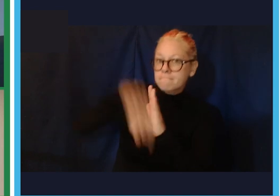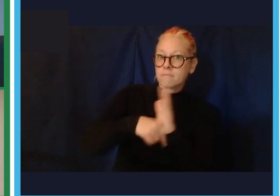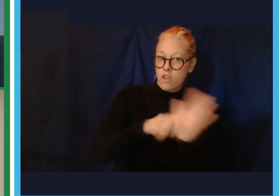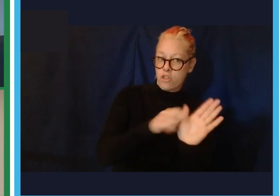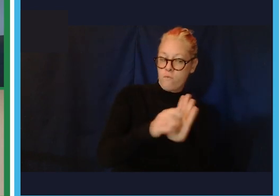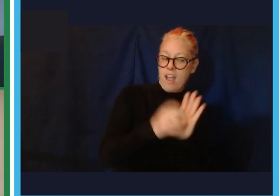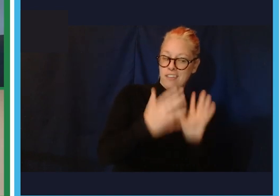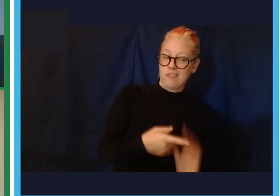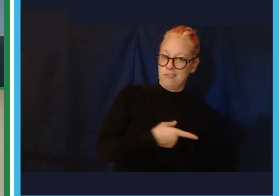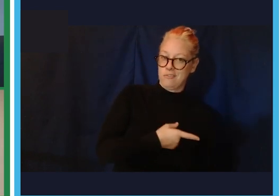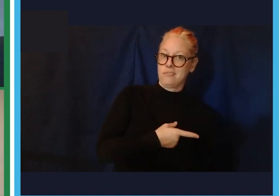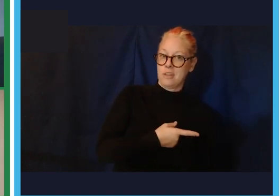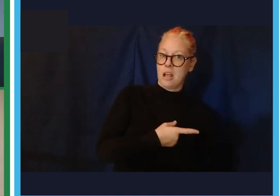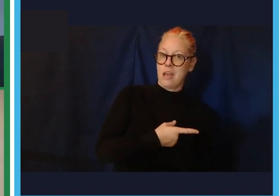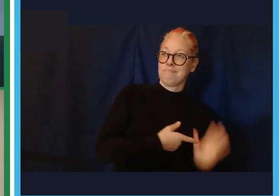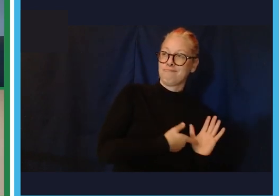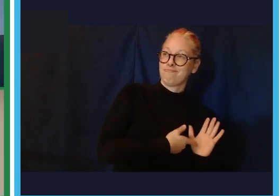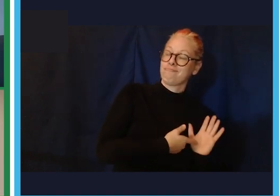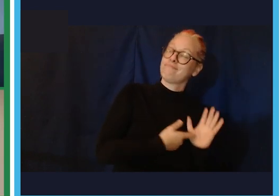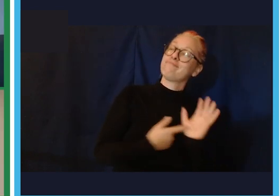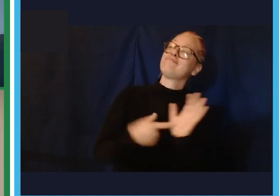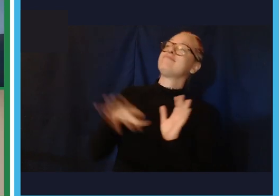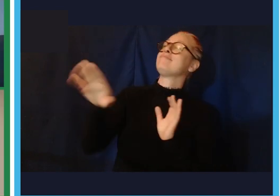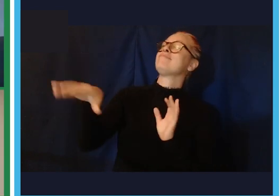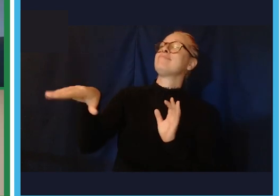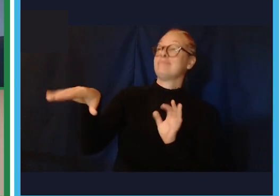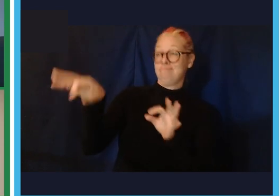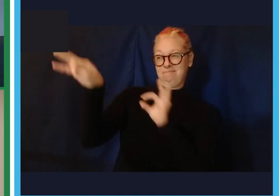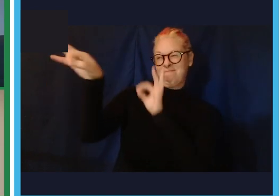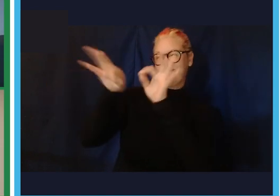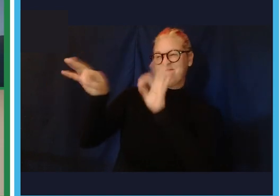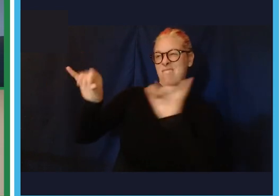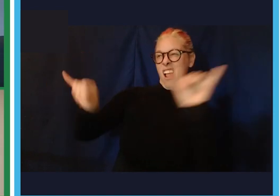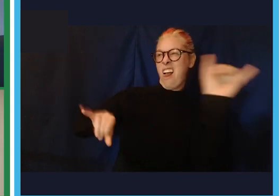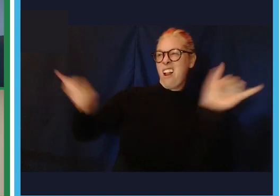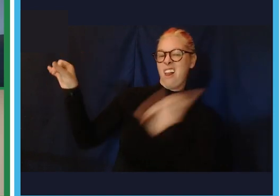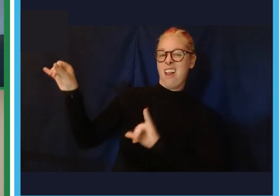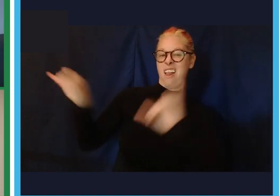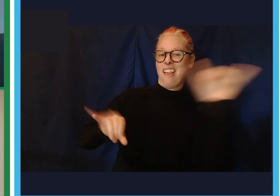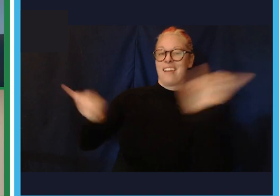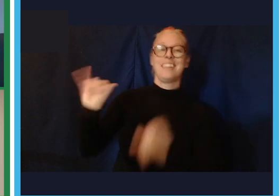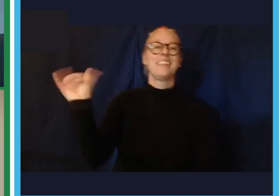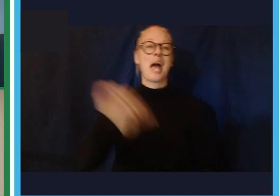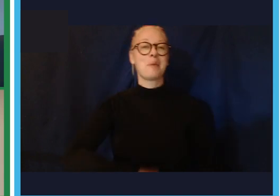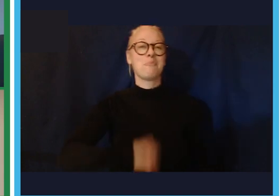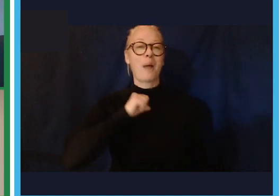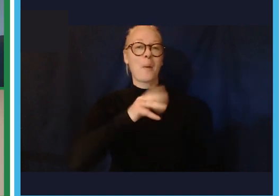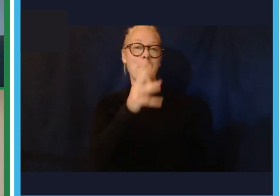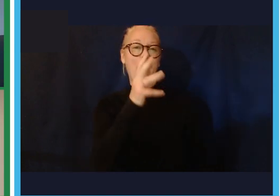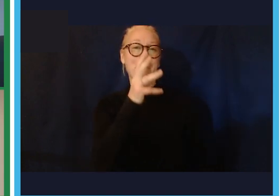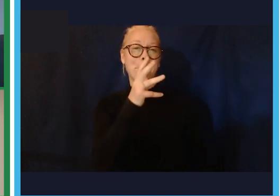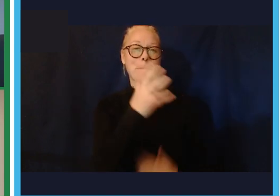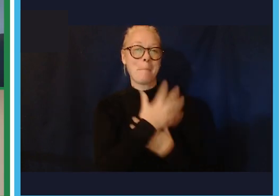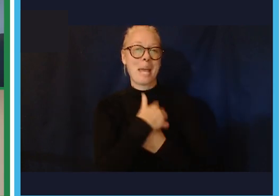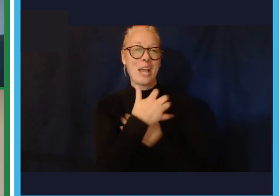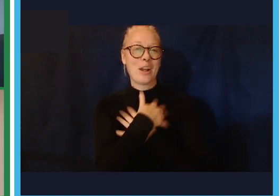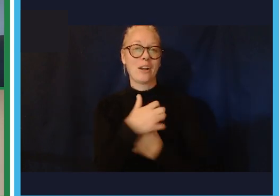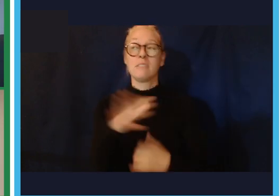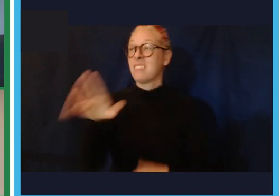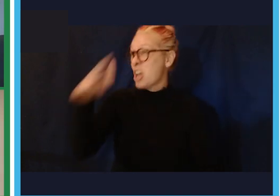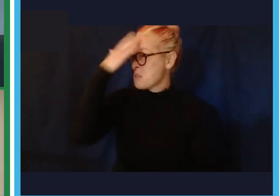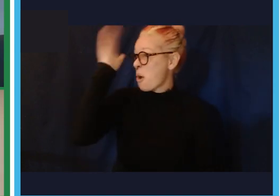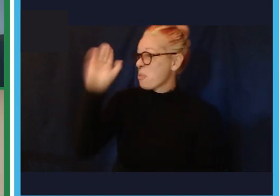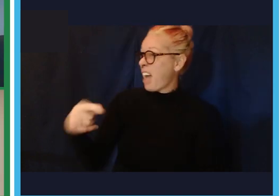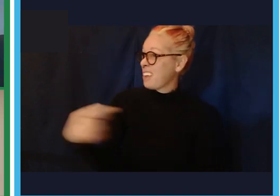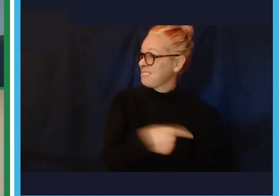what my Graham did? Here's my pictures. Do you know what my Ty did, you know, and